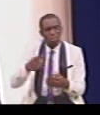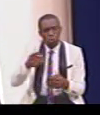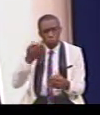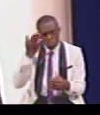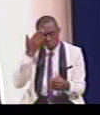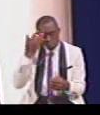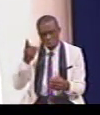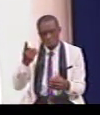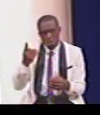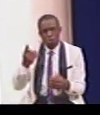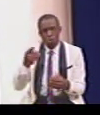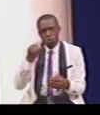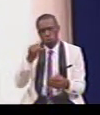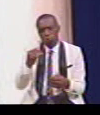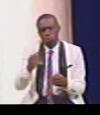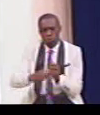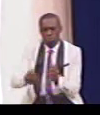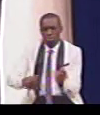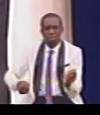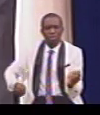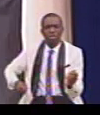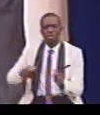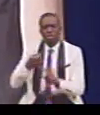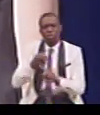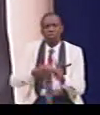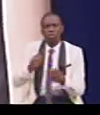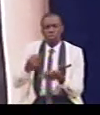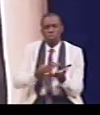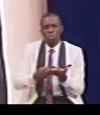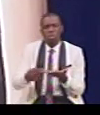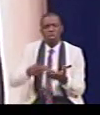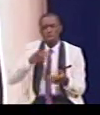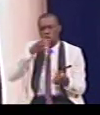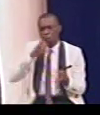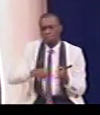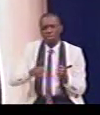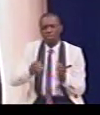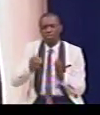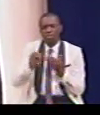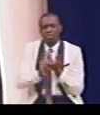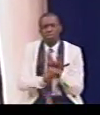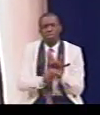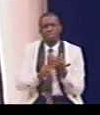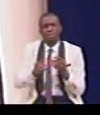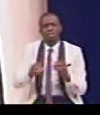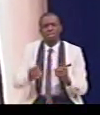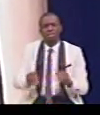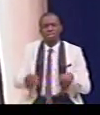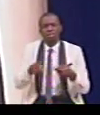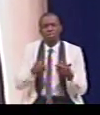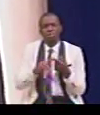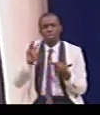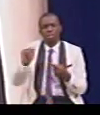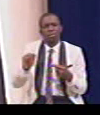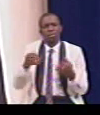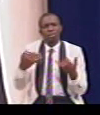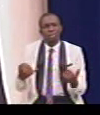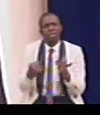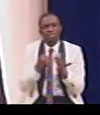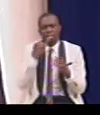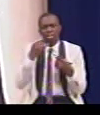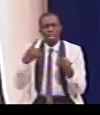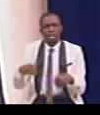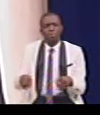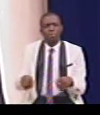the holy commandment delivered unto them. Verse 22. But it has happened unto them according to the true proverb,